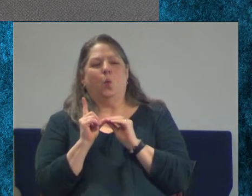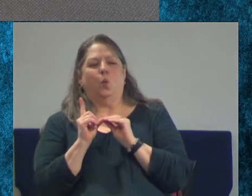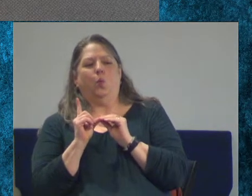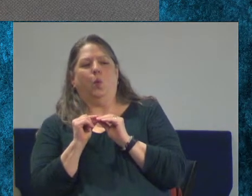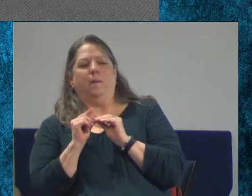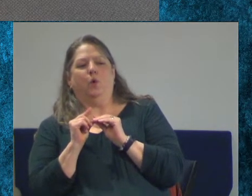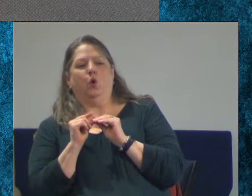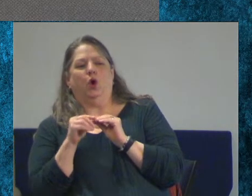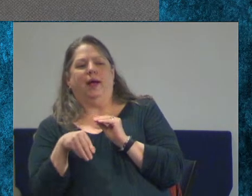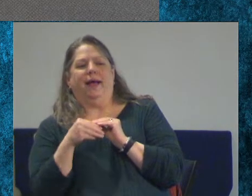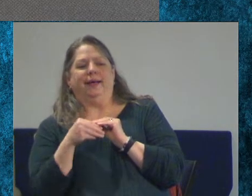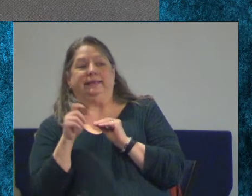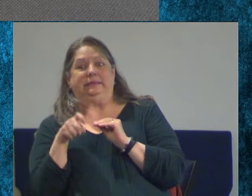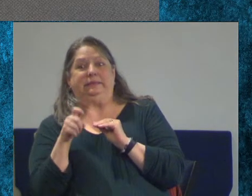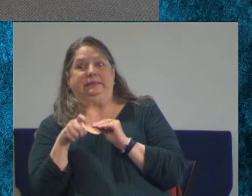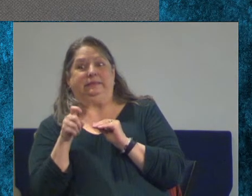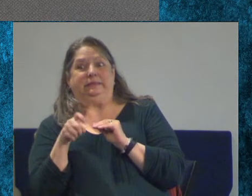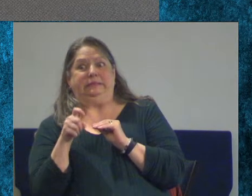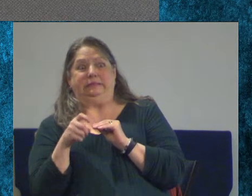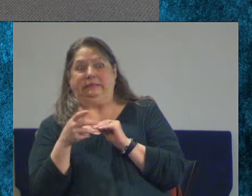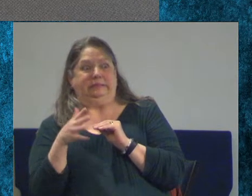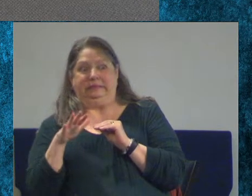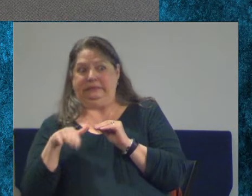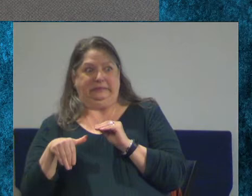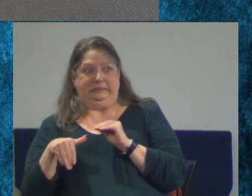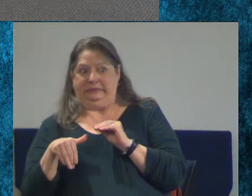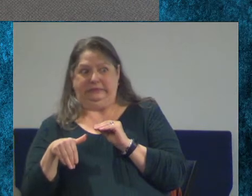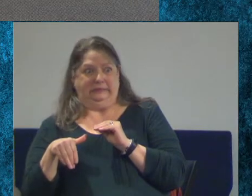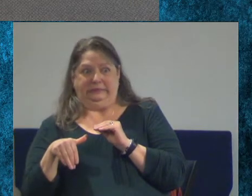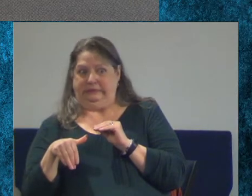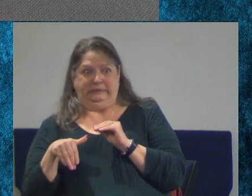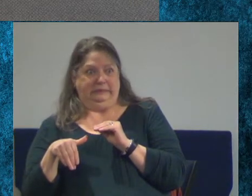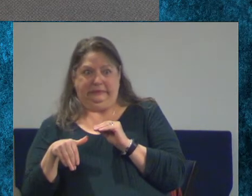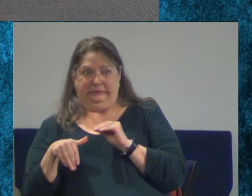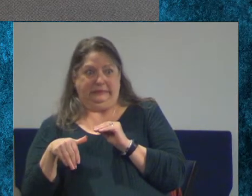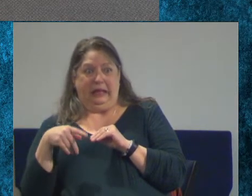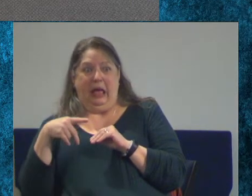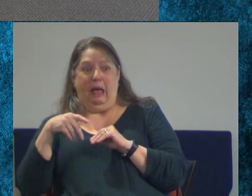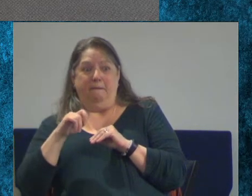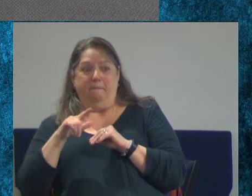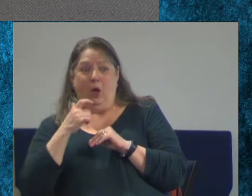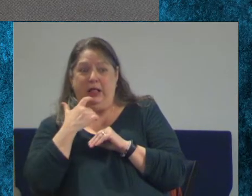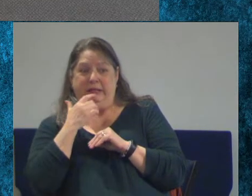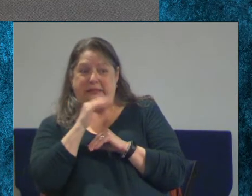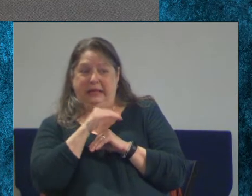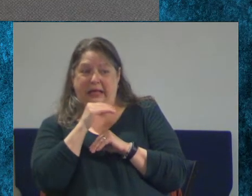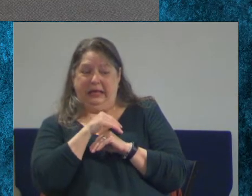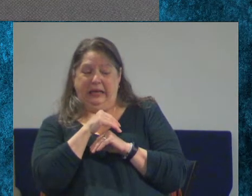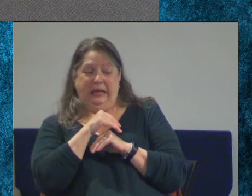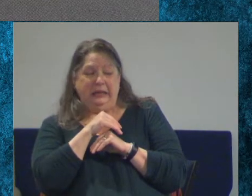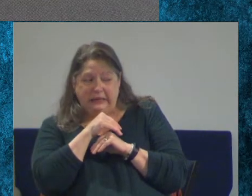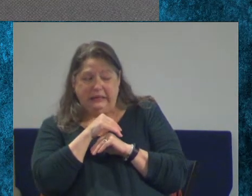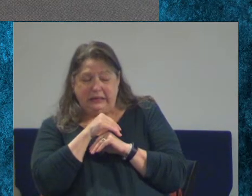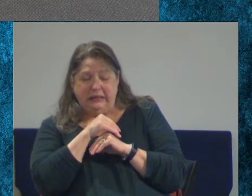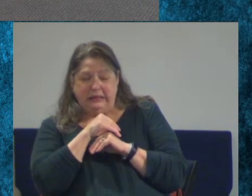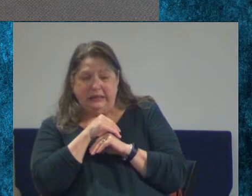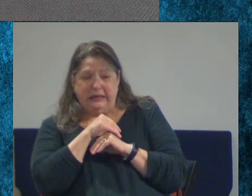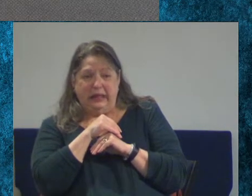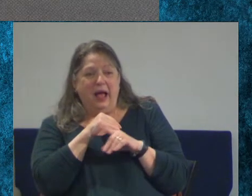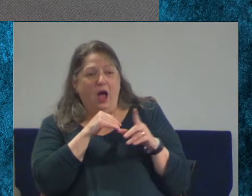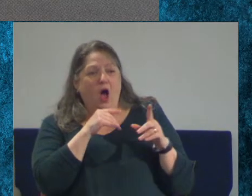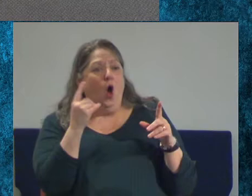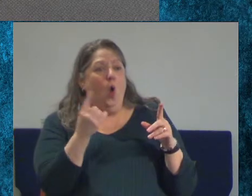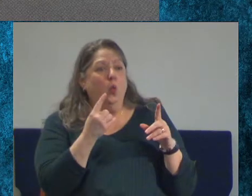that needed to be done yet. And that's what Paul is driving home. Notice that he starts, by the way, it's a good idea,